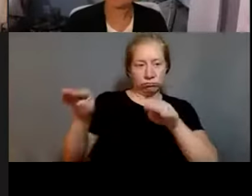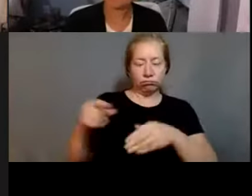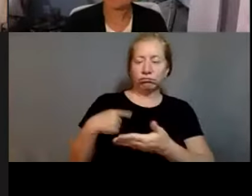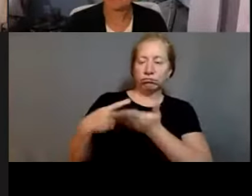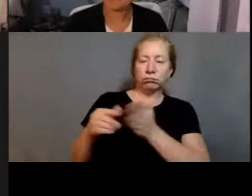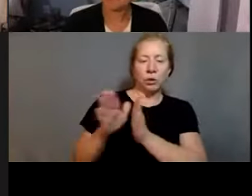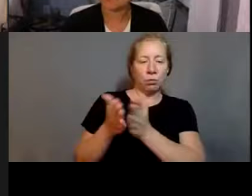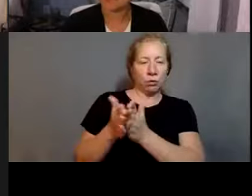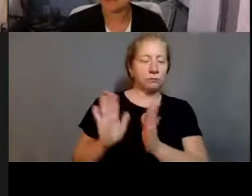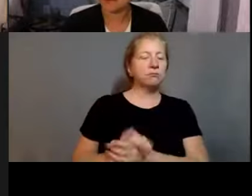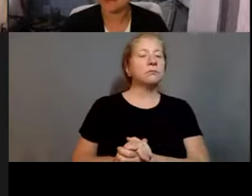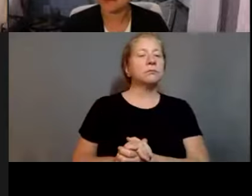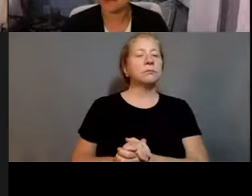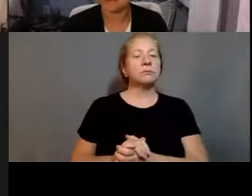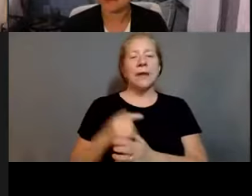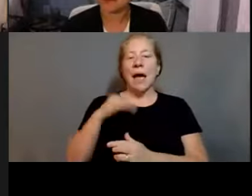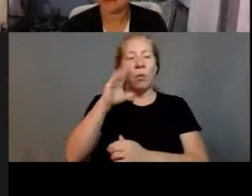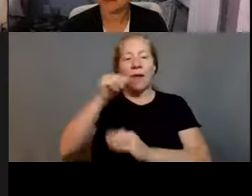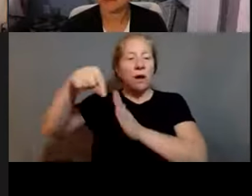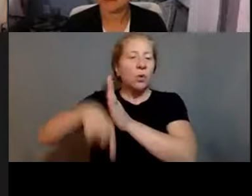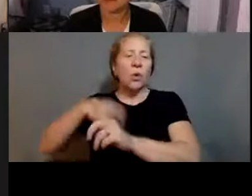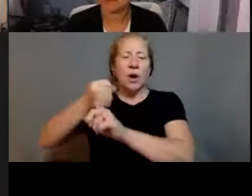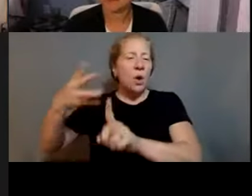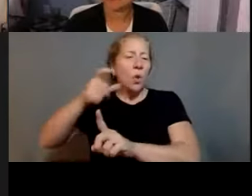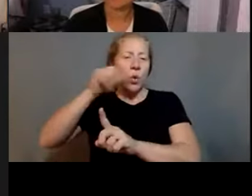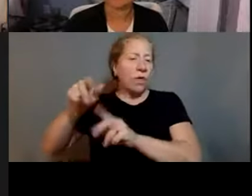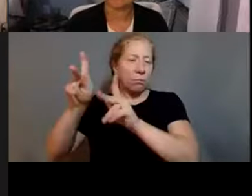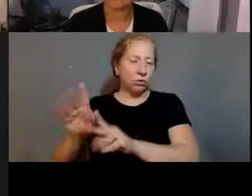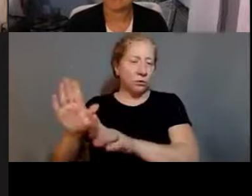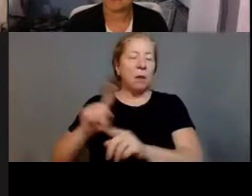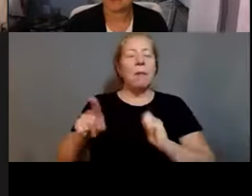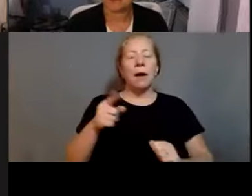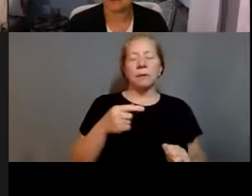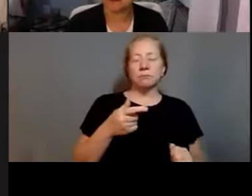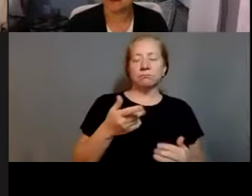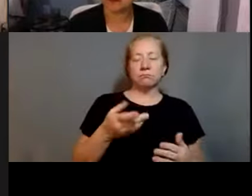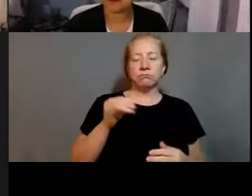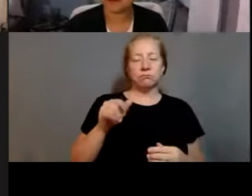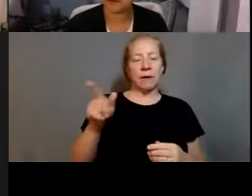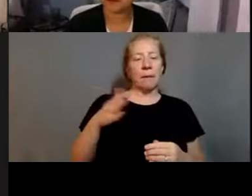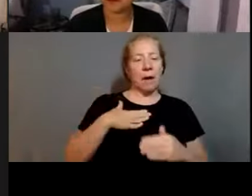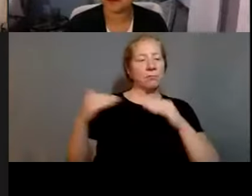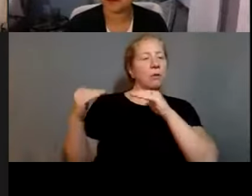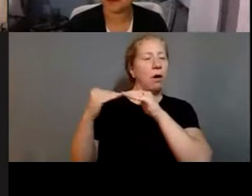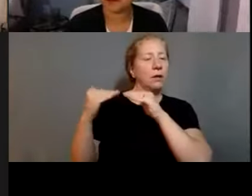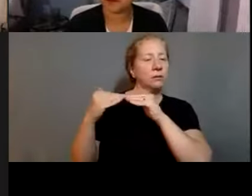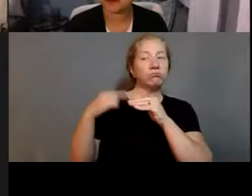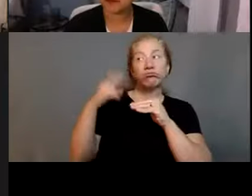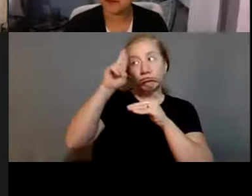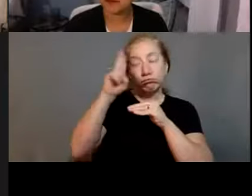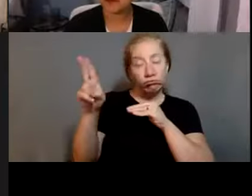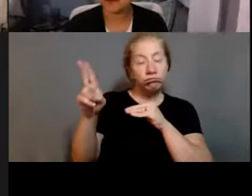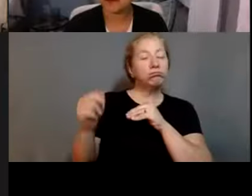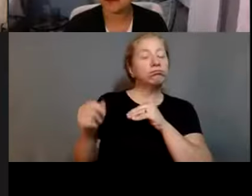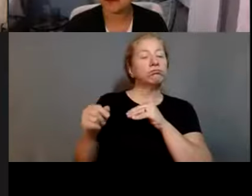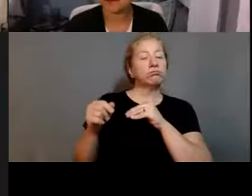all I'll say about the colleague in terms of their position. And it's a colleague that I respect in terms